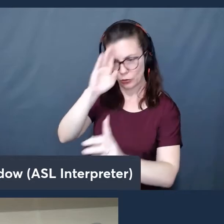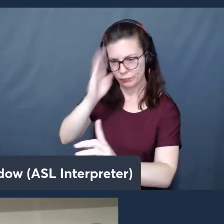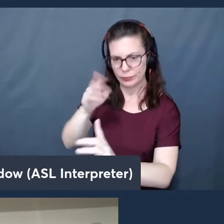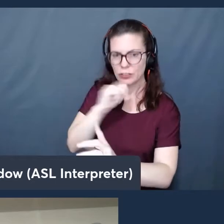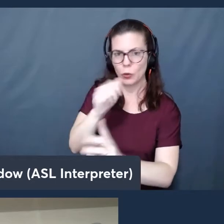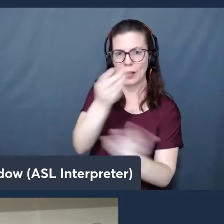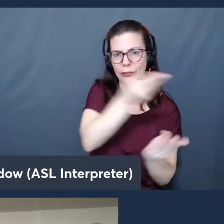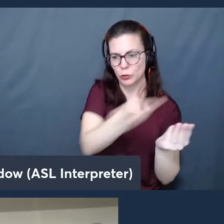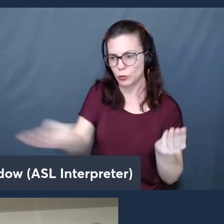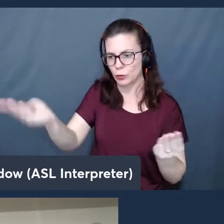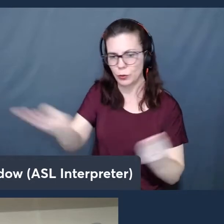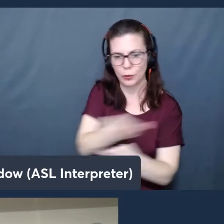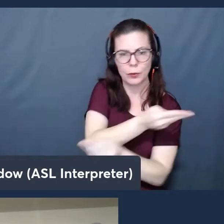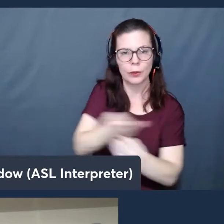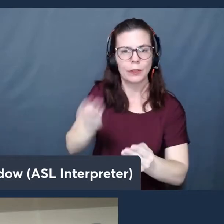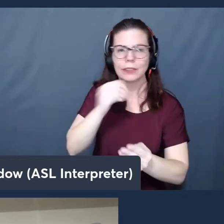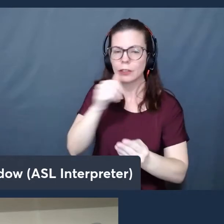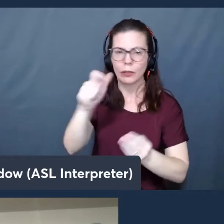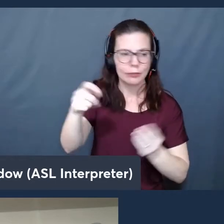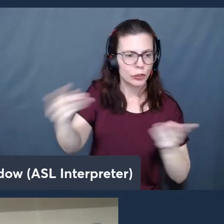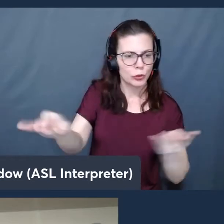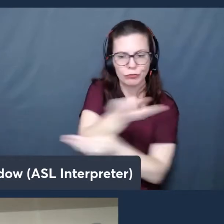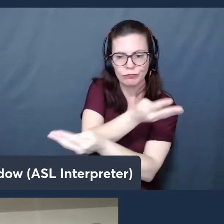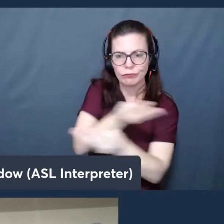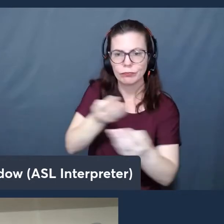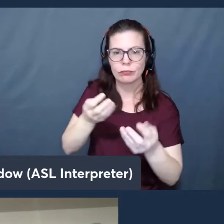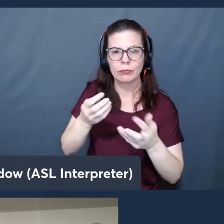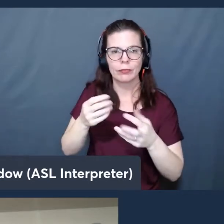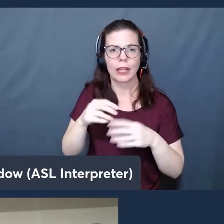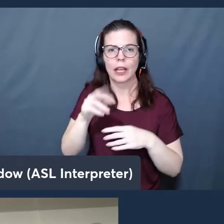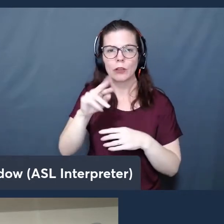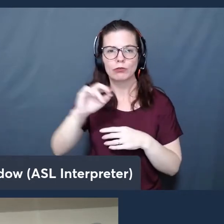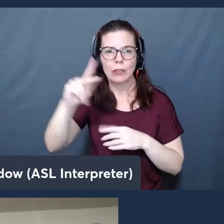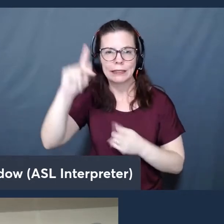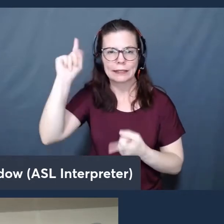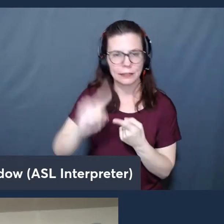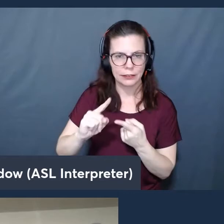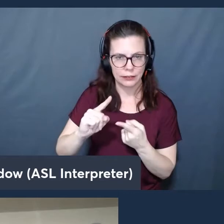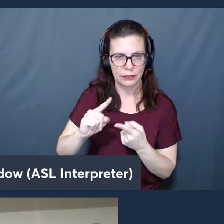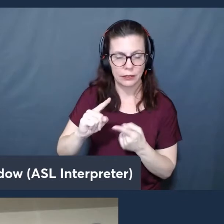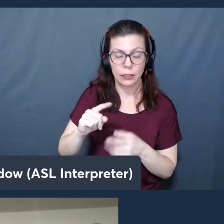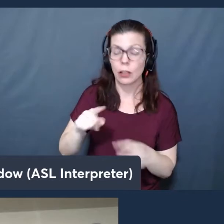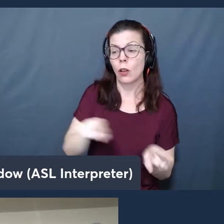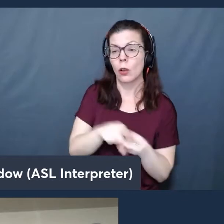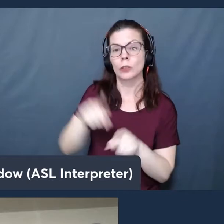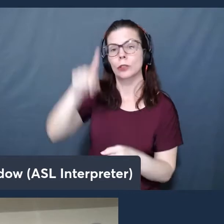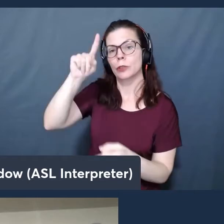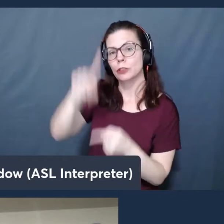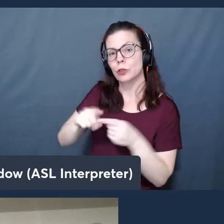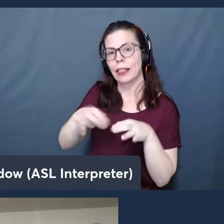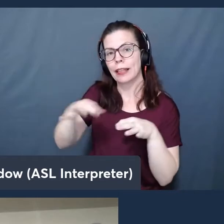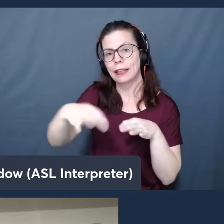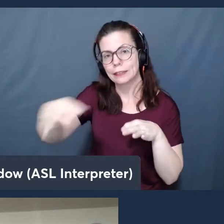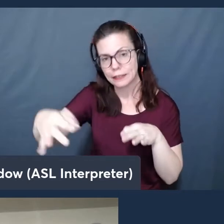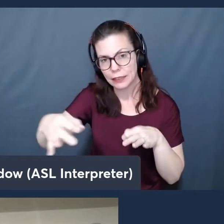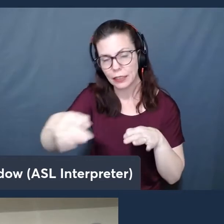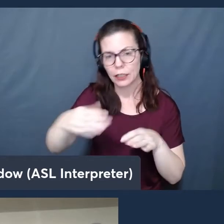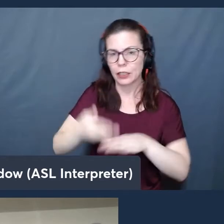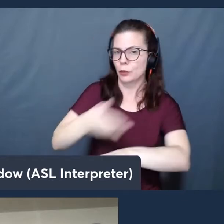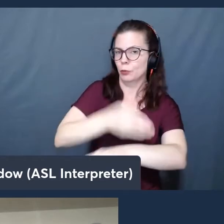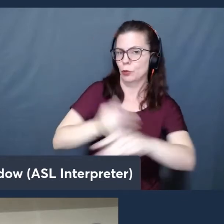It minimizes data movement and risk. And it also reduces latency and improves